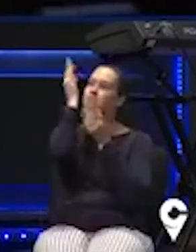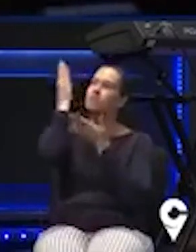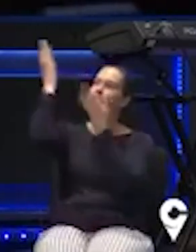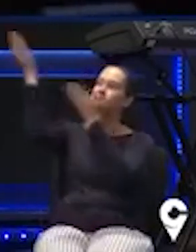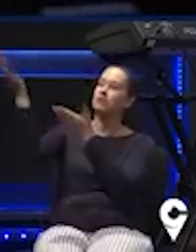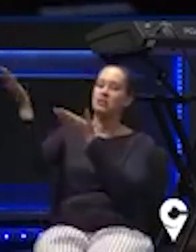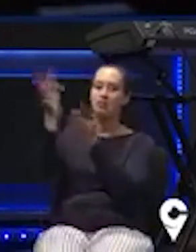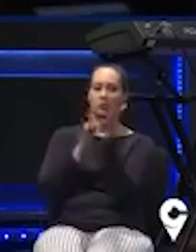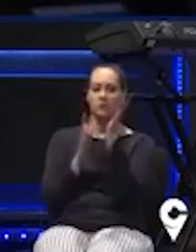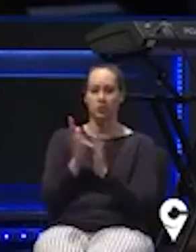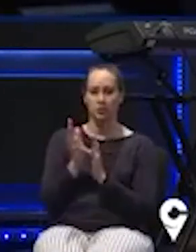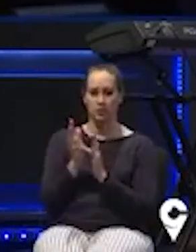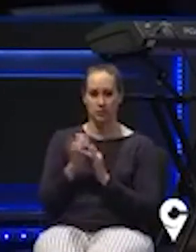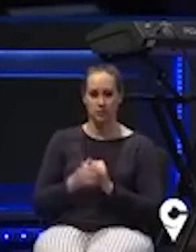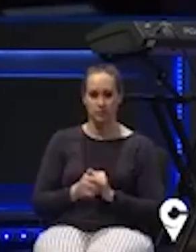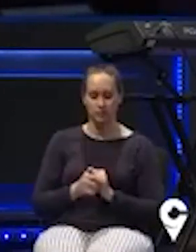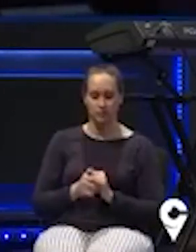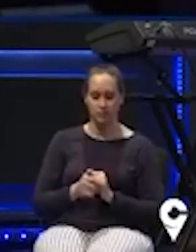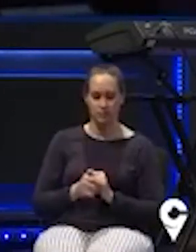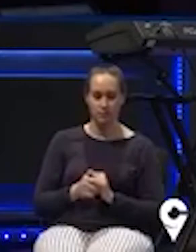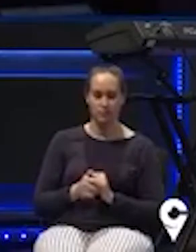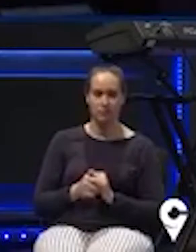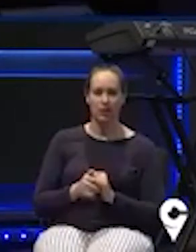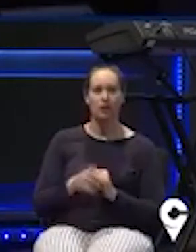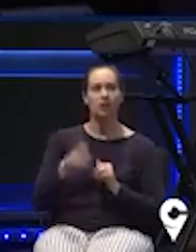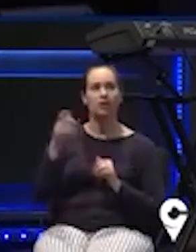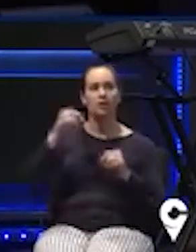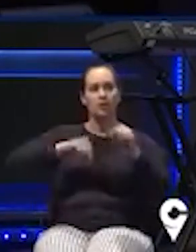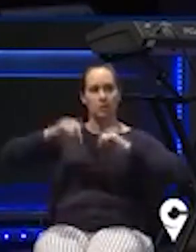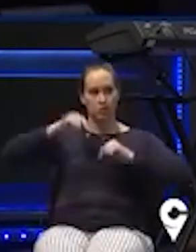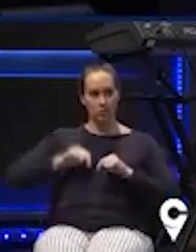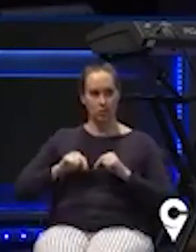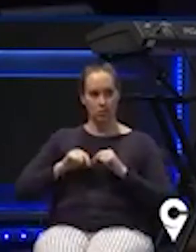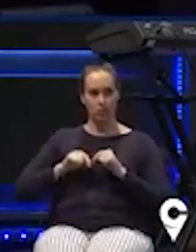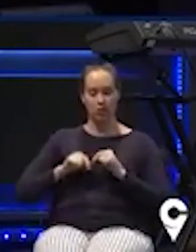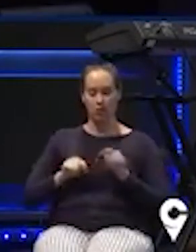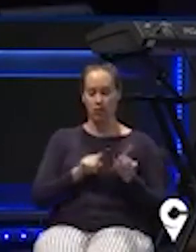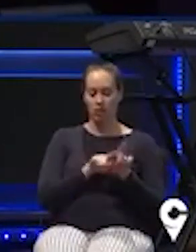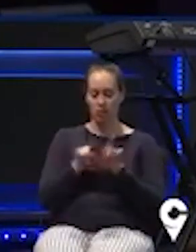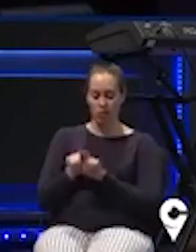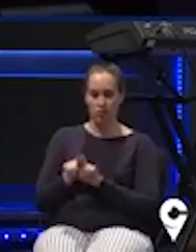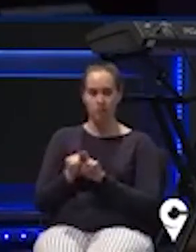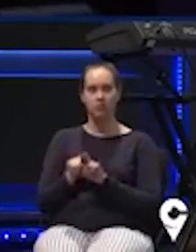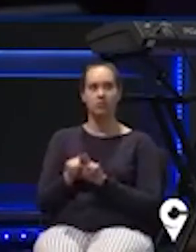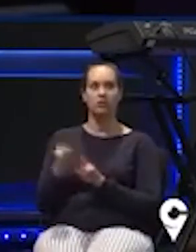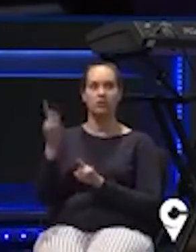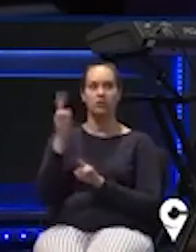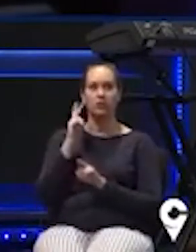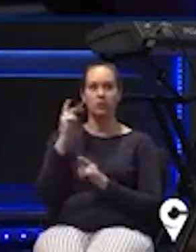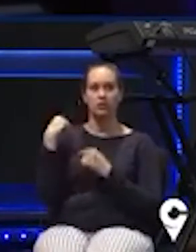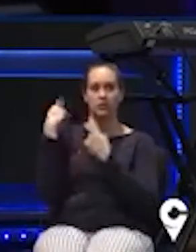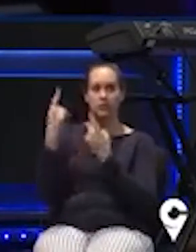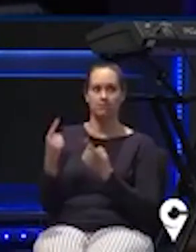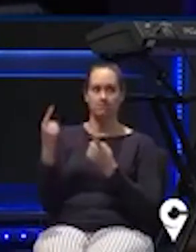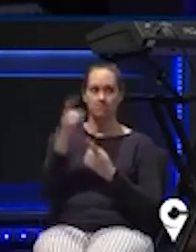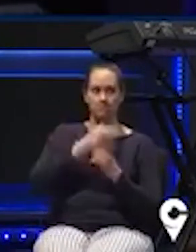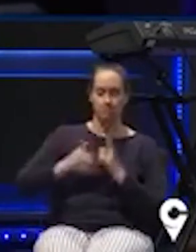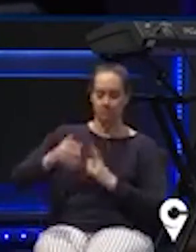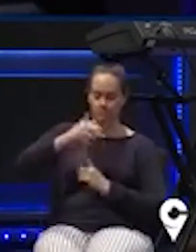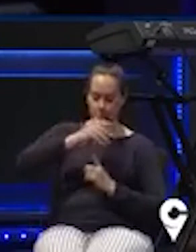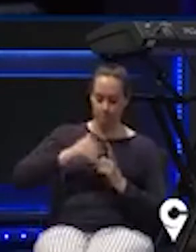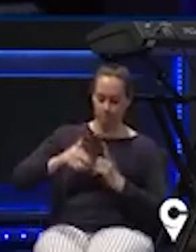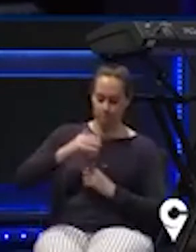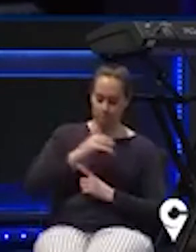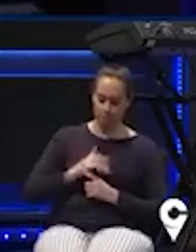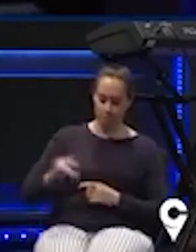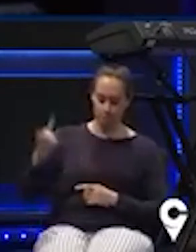You skip to chapter 12 of Hebrews. Therefore, we also, since we are surrounded by so great a cloud of witnesses, let us lay aside every weight